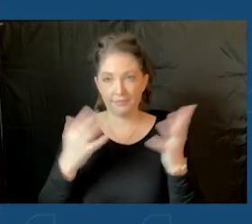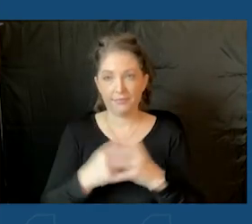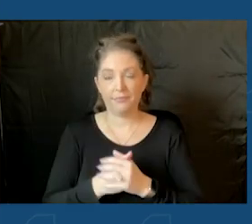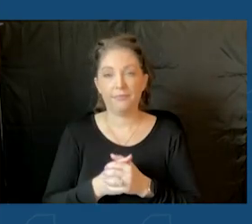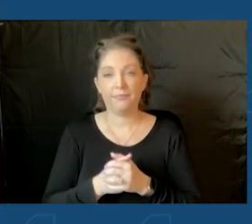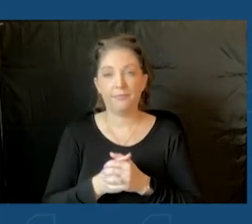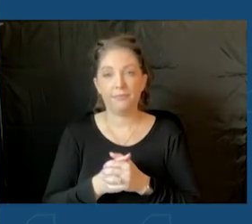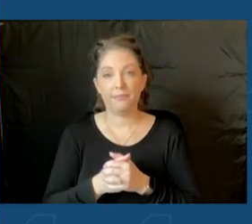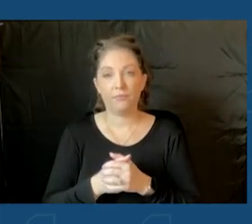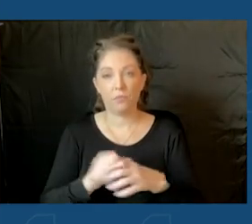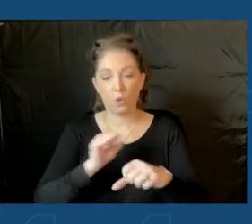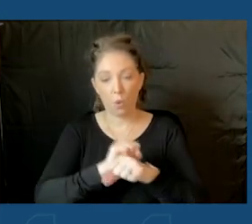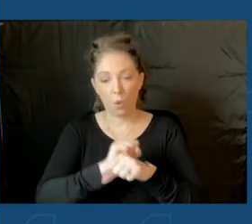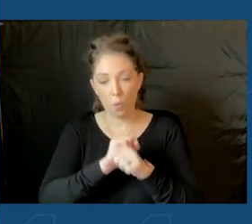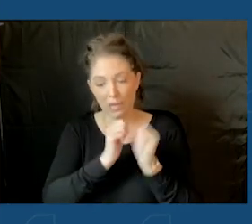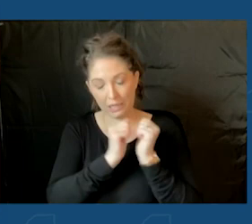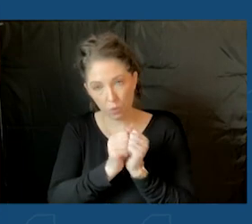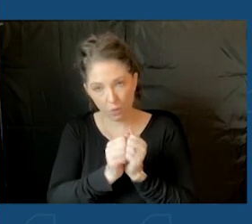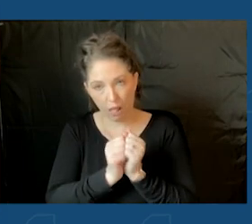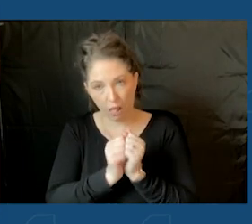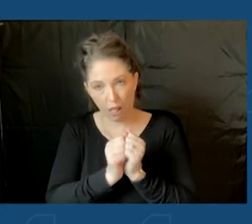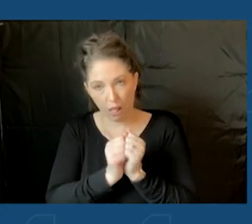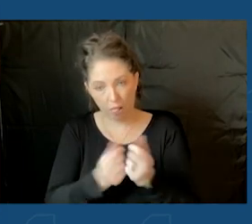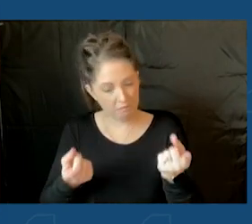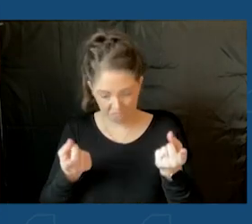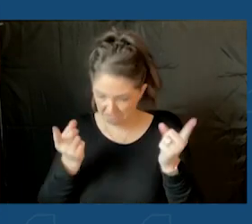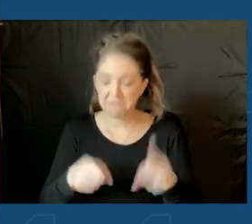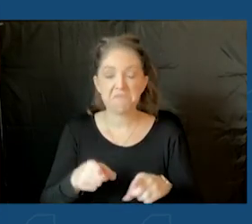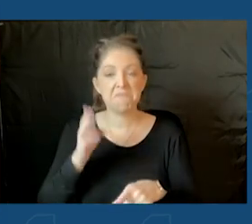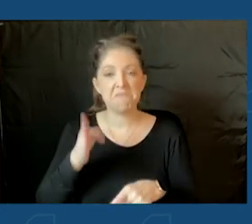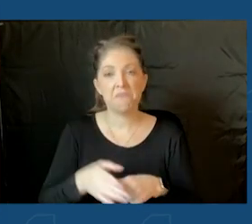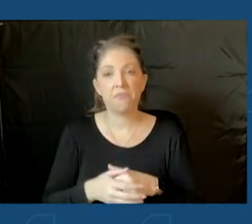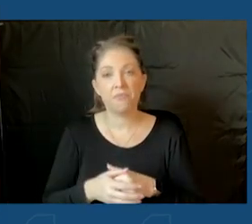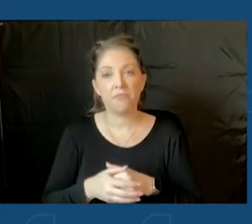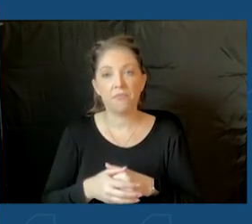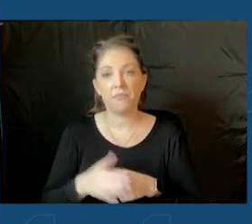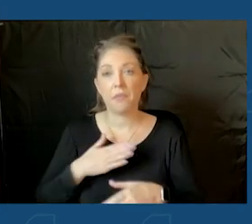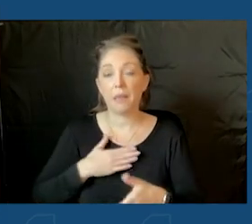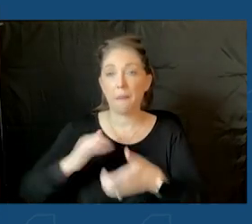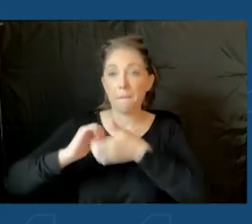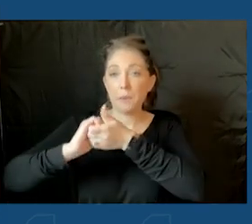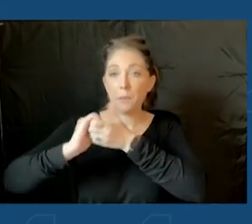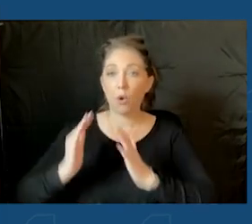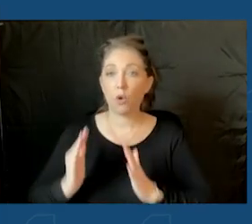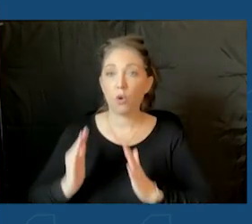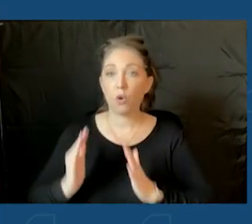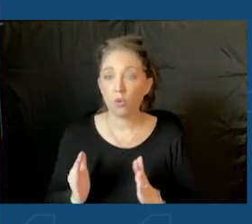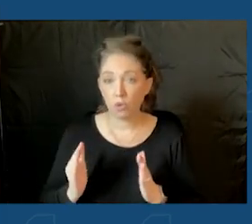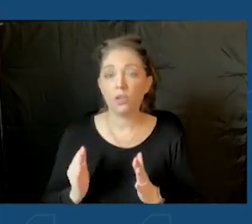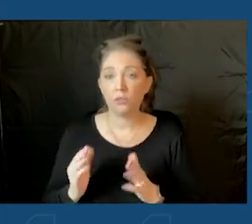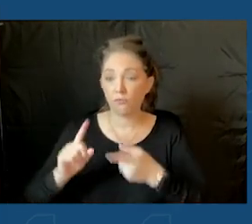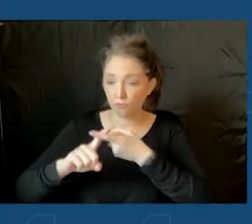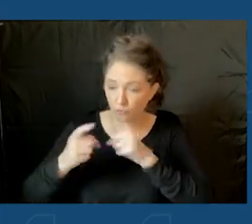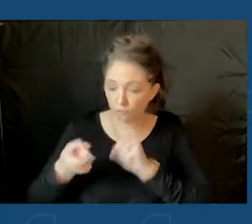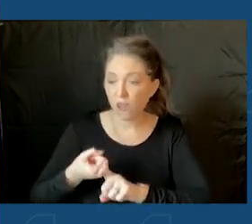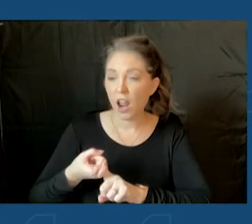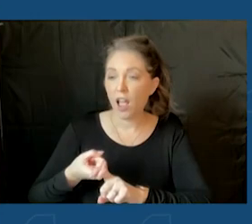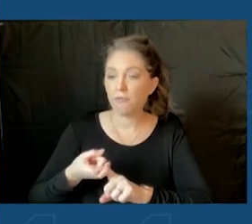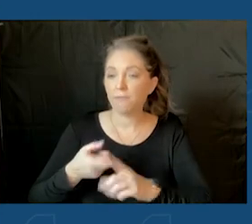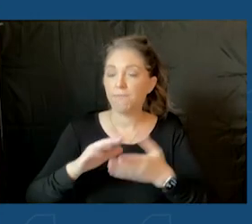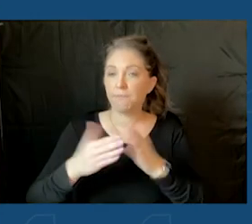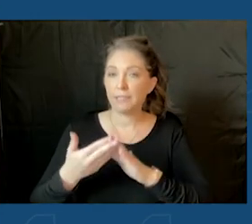working collectively together to make this happen. And my partner and friend who was in the city council, and